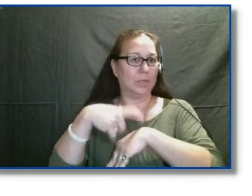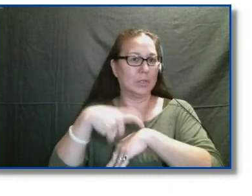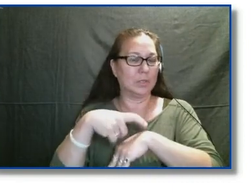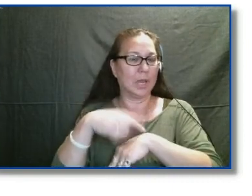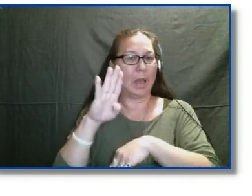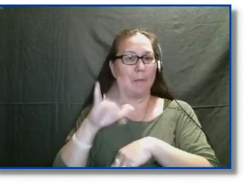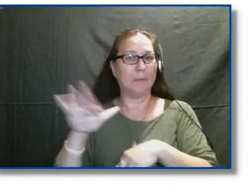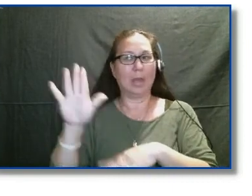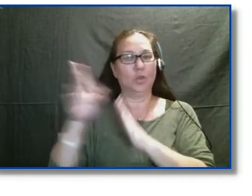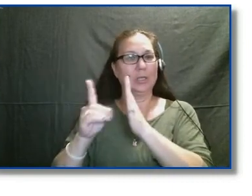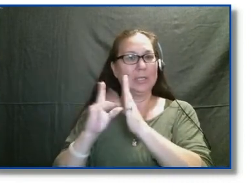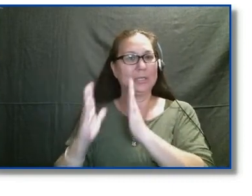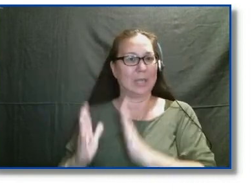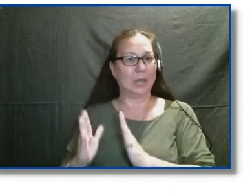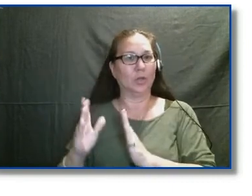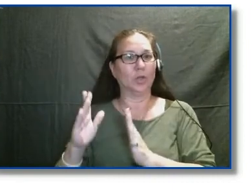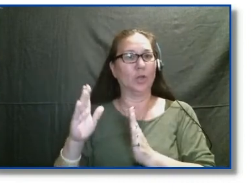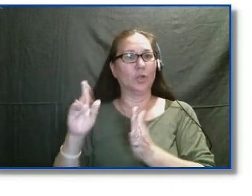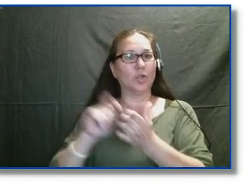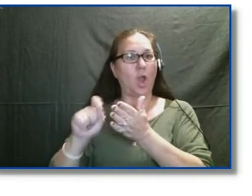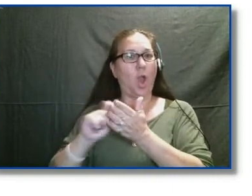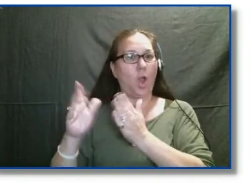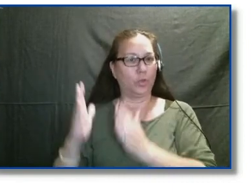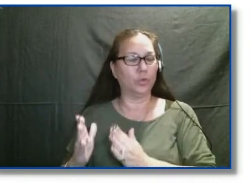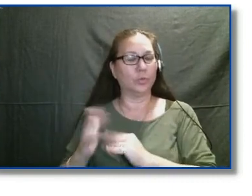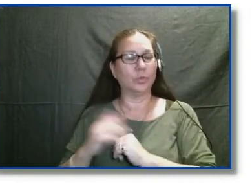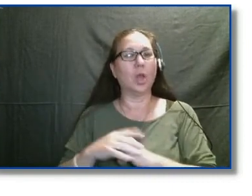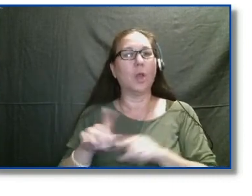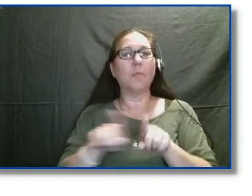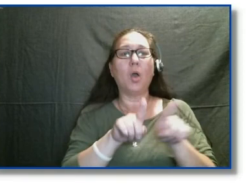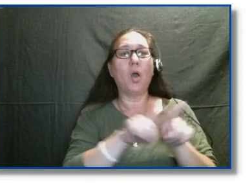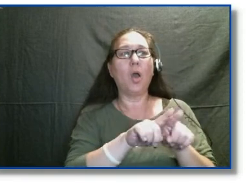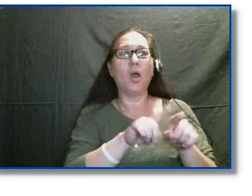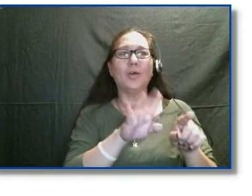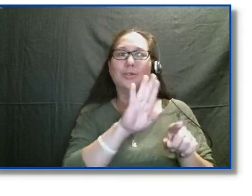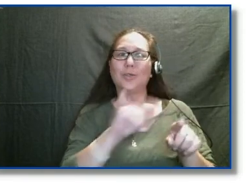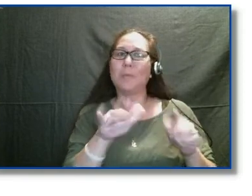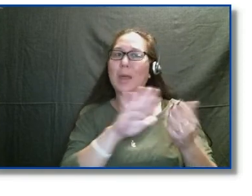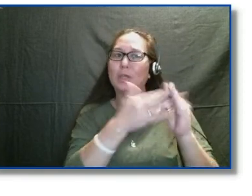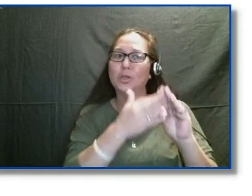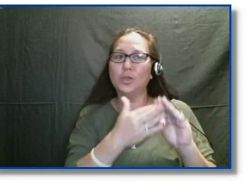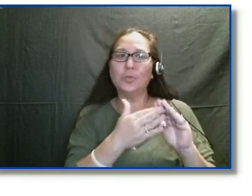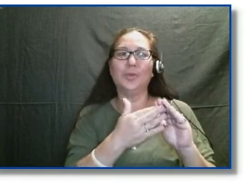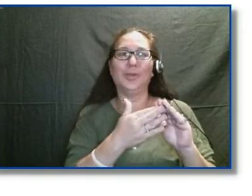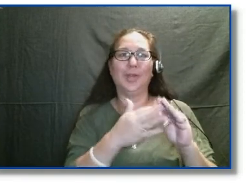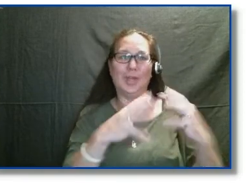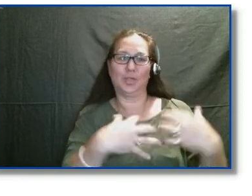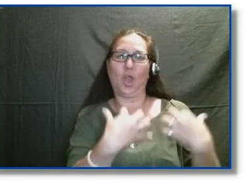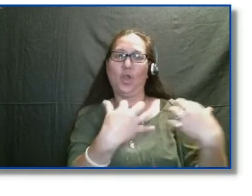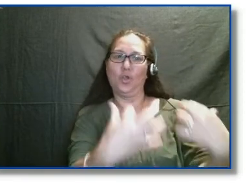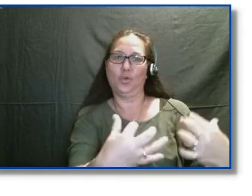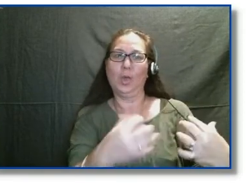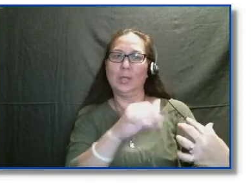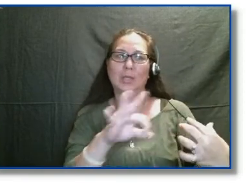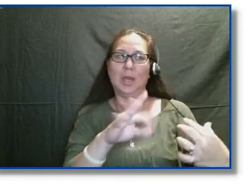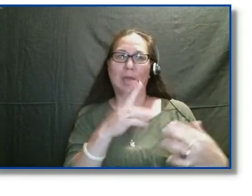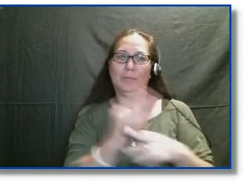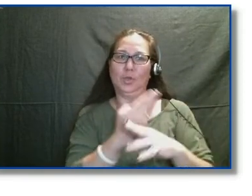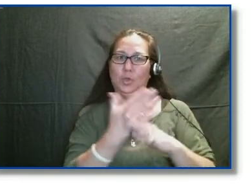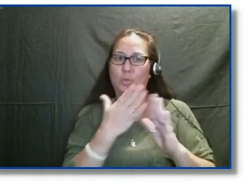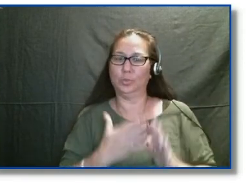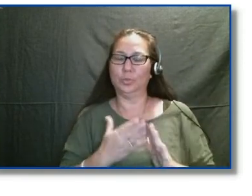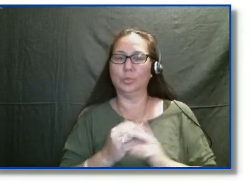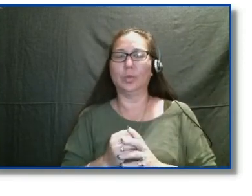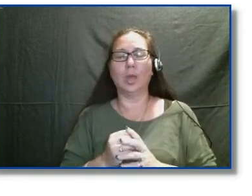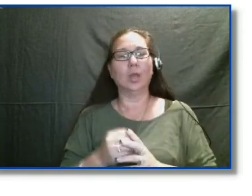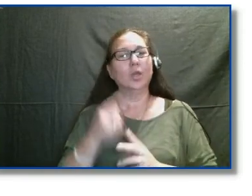they can also be updated and changed by the communities or crowds of their users. And thinking about it, I've been thinking about how